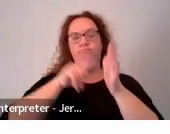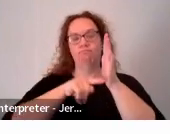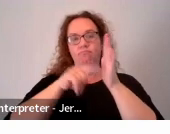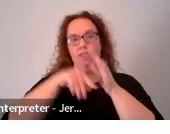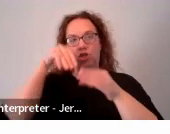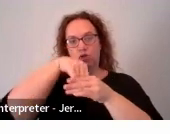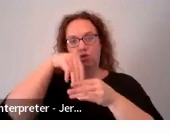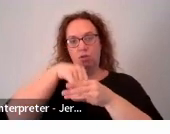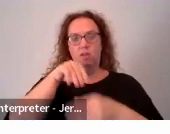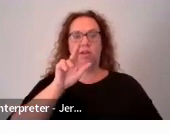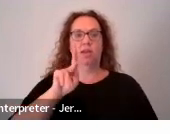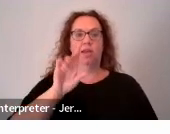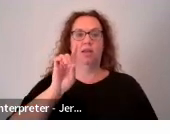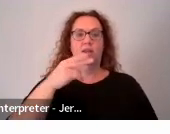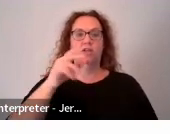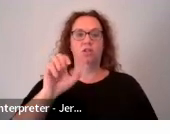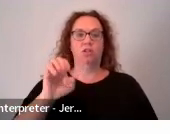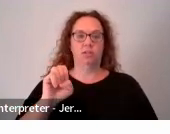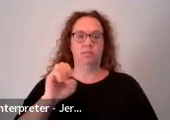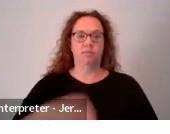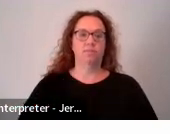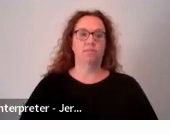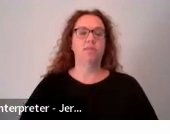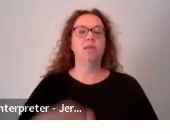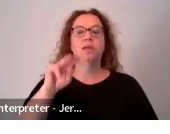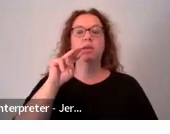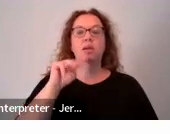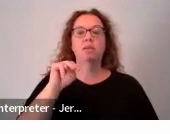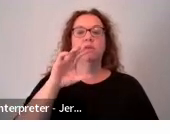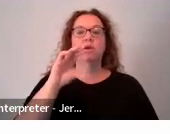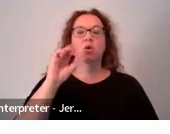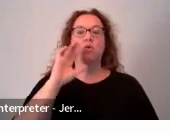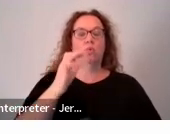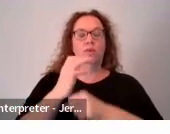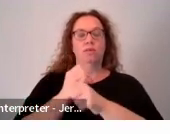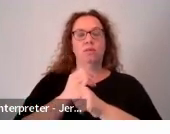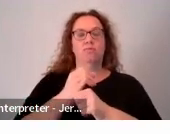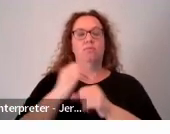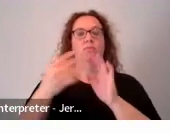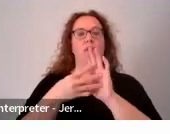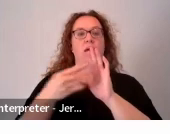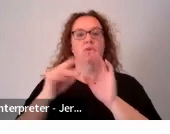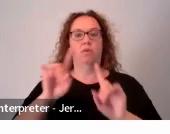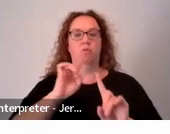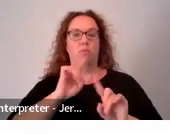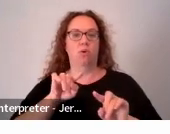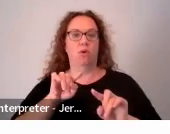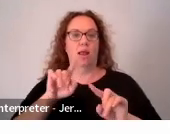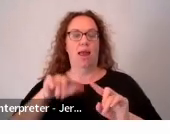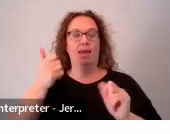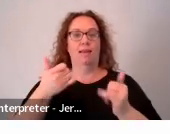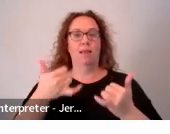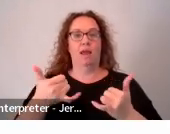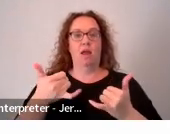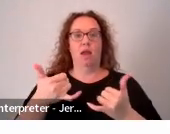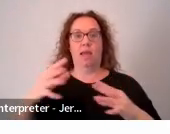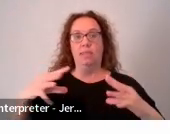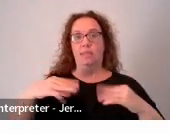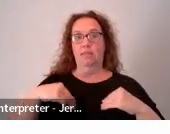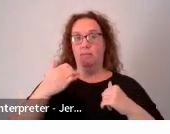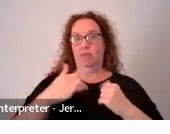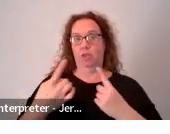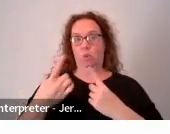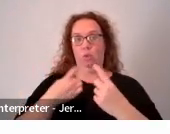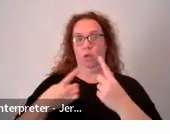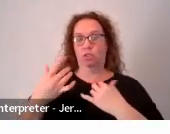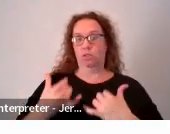KDHE. MCOs and assessing entities will also receive copies of that report. And I believe I can now take questions at the next slide.